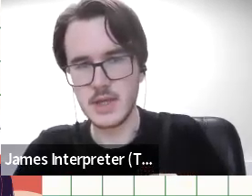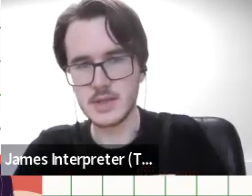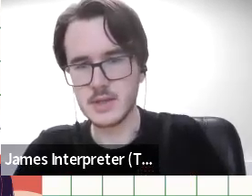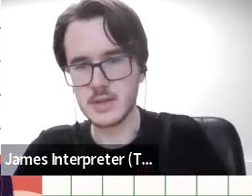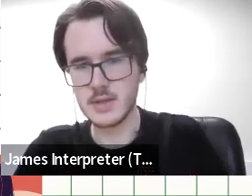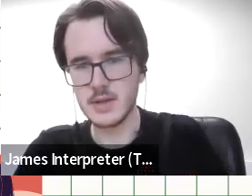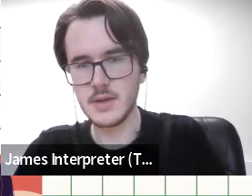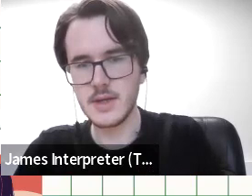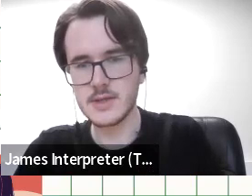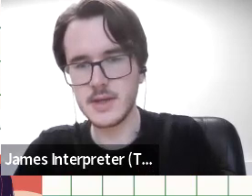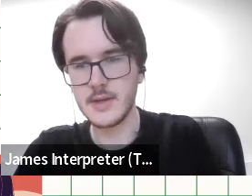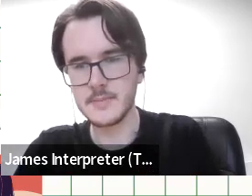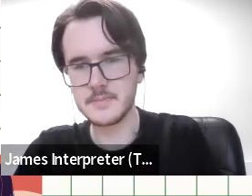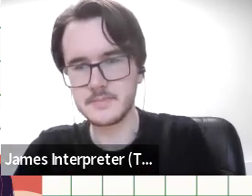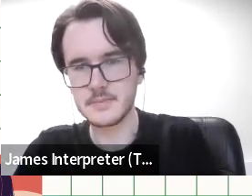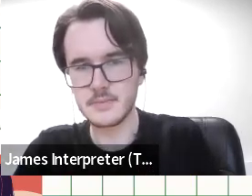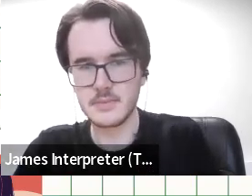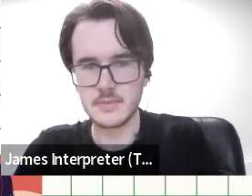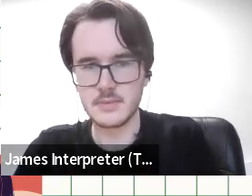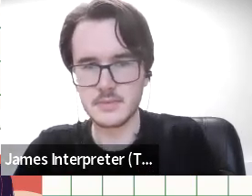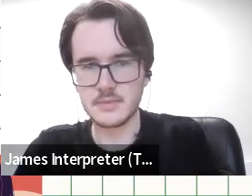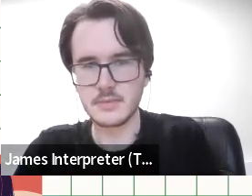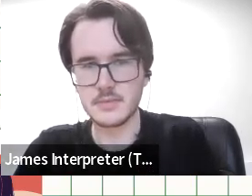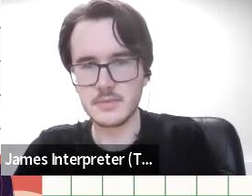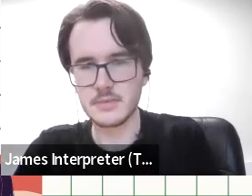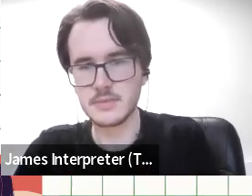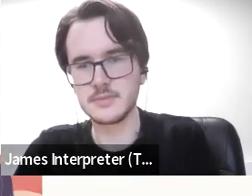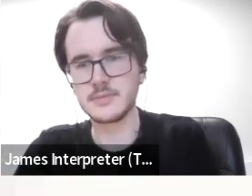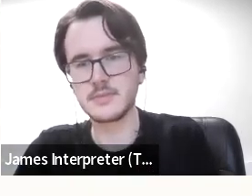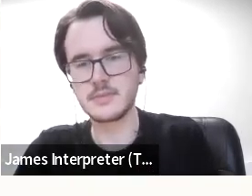So next slide.